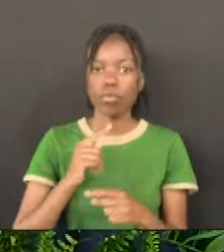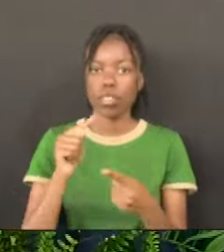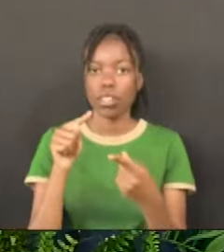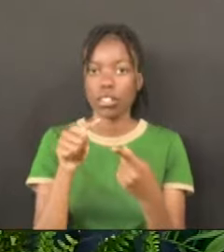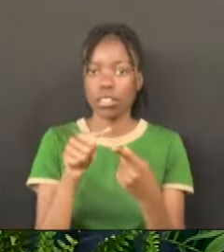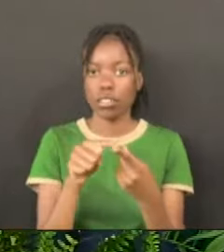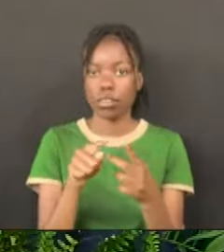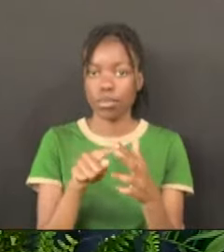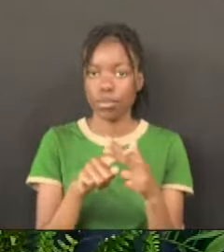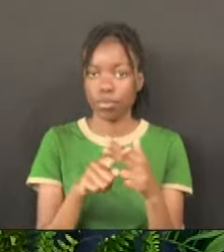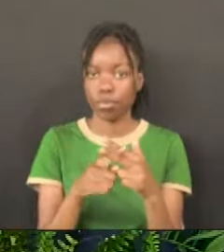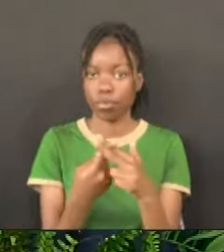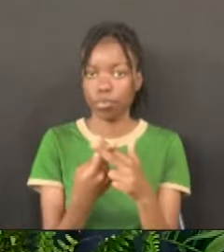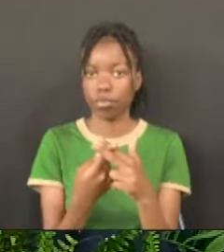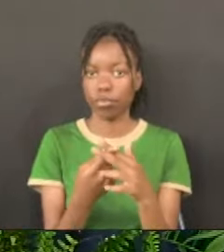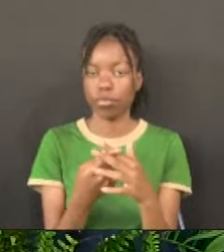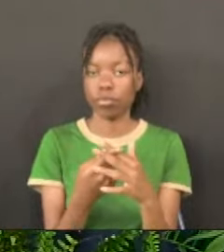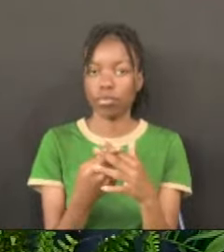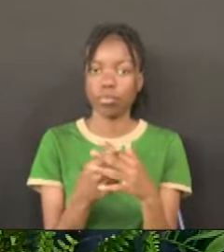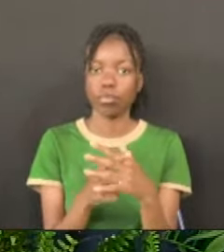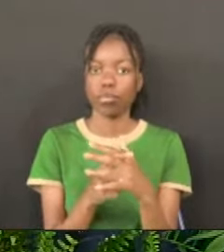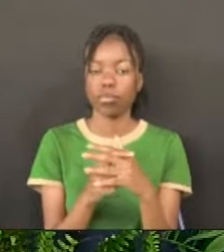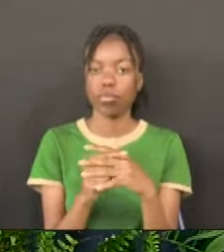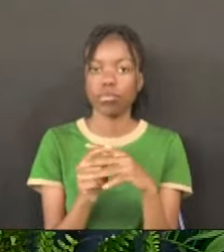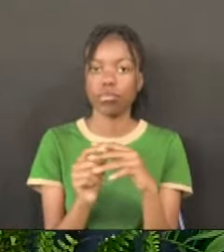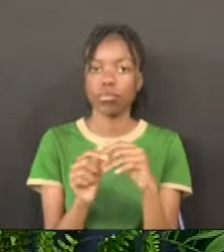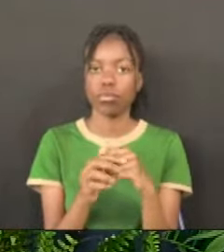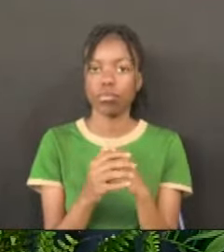the word of God.